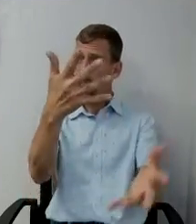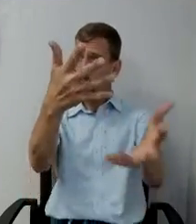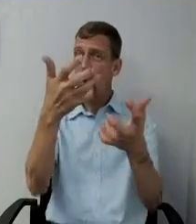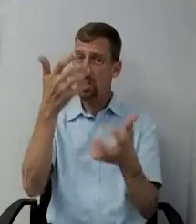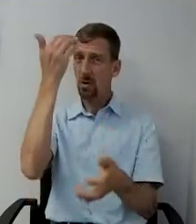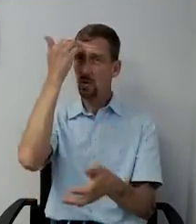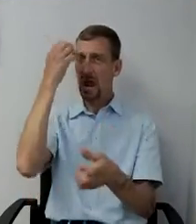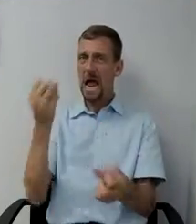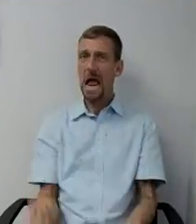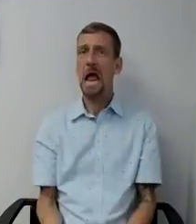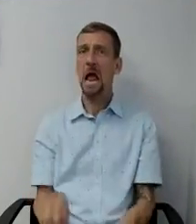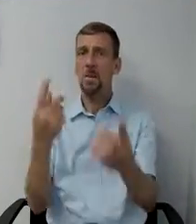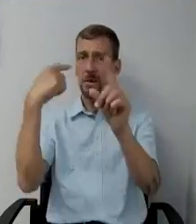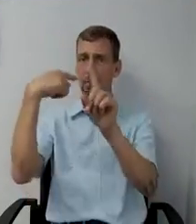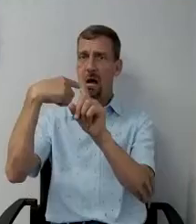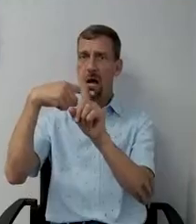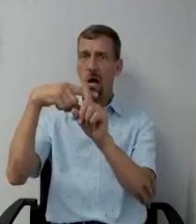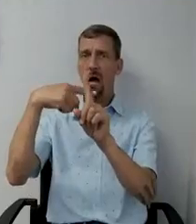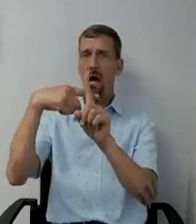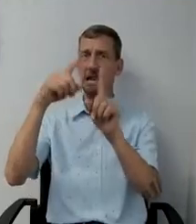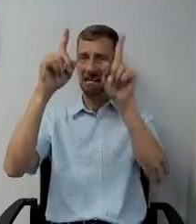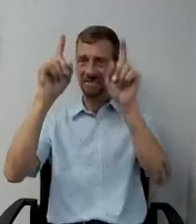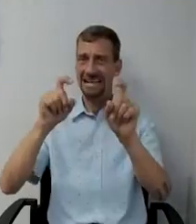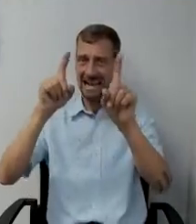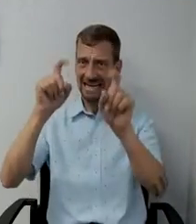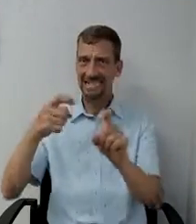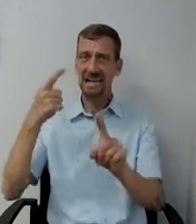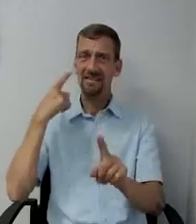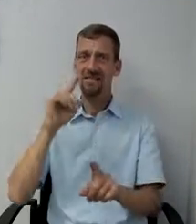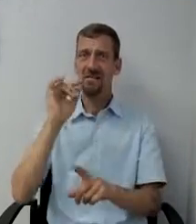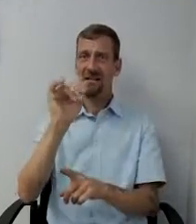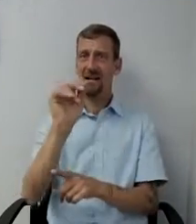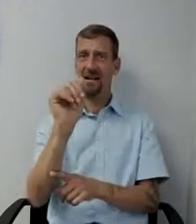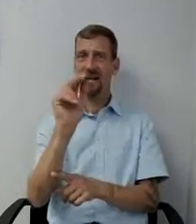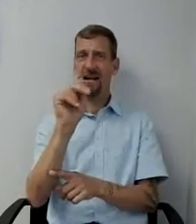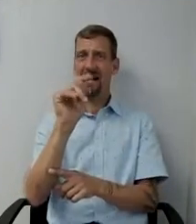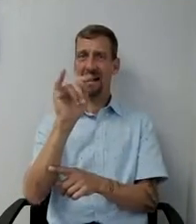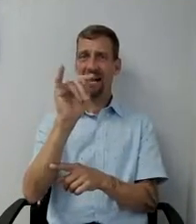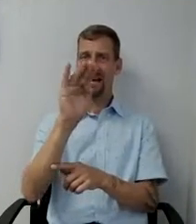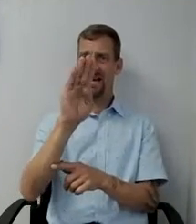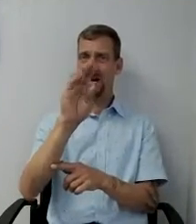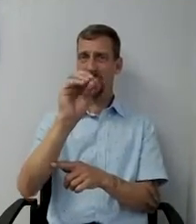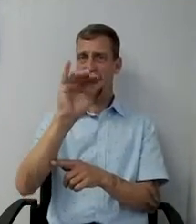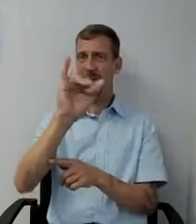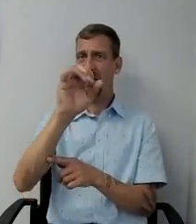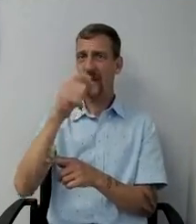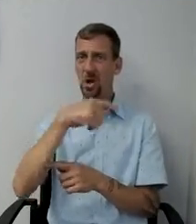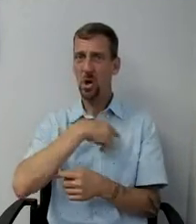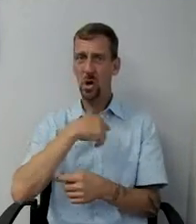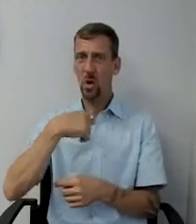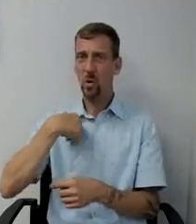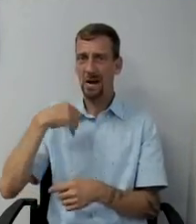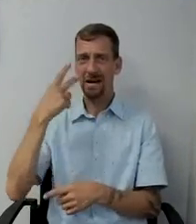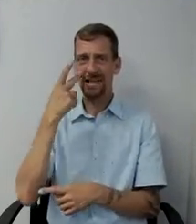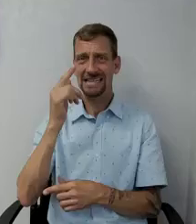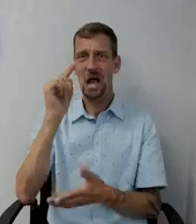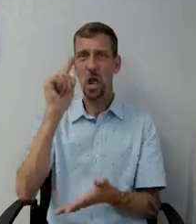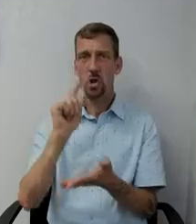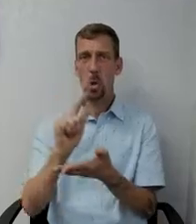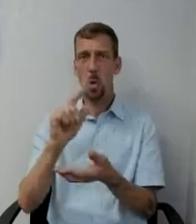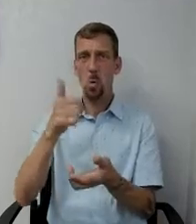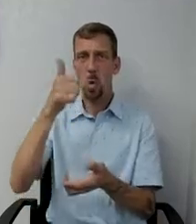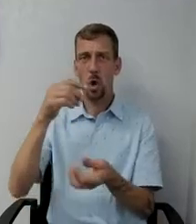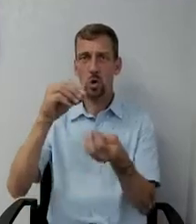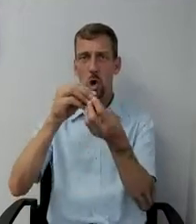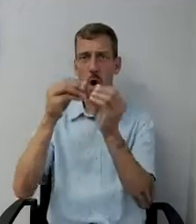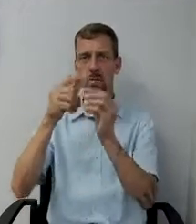to this testing with, Yeah. great expectations, and it's been a little lower than we expected. So how many have